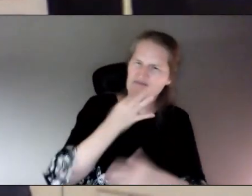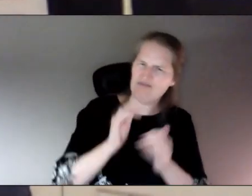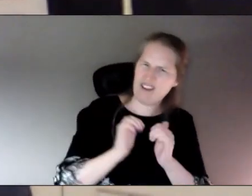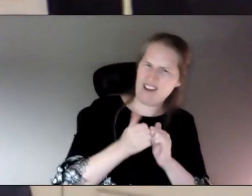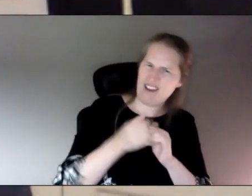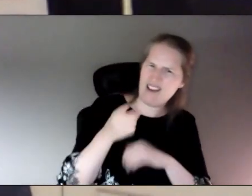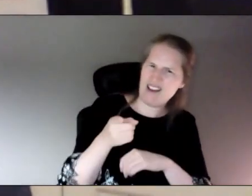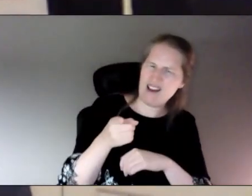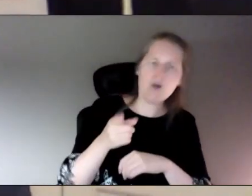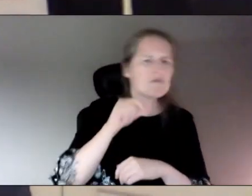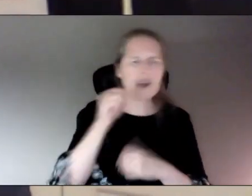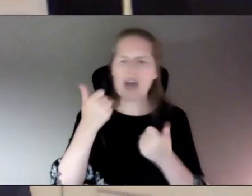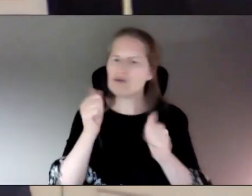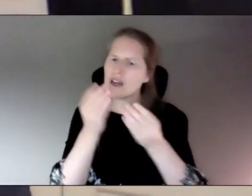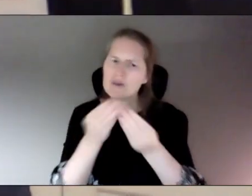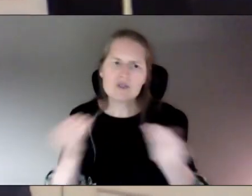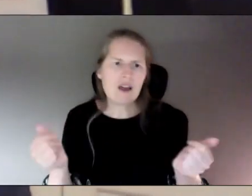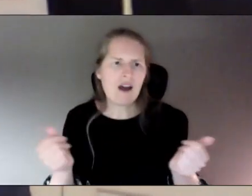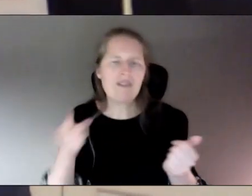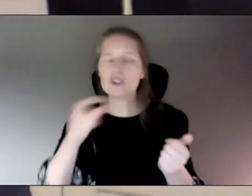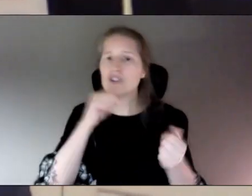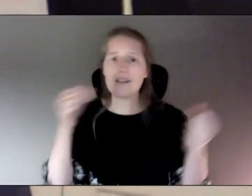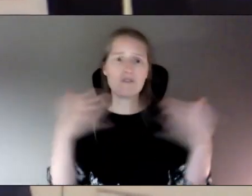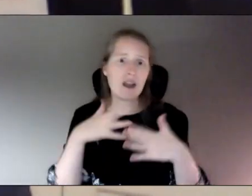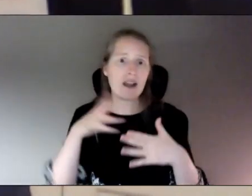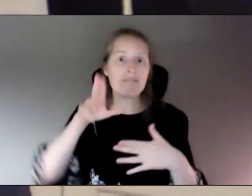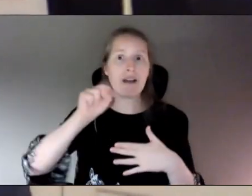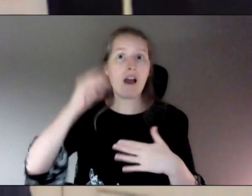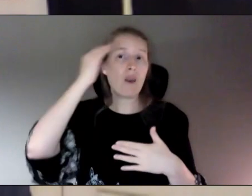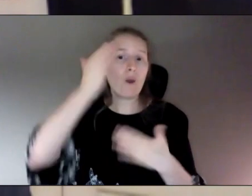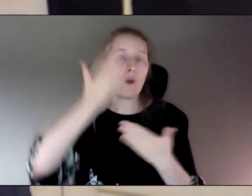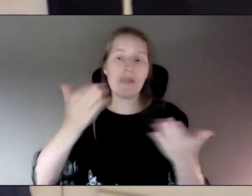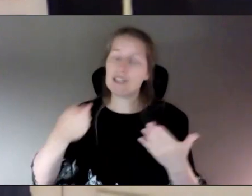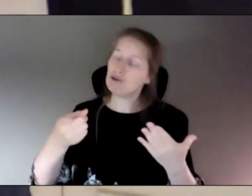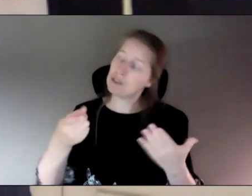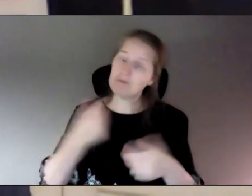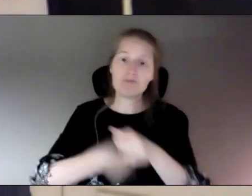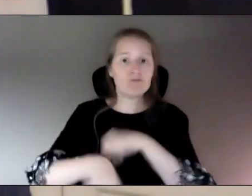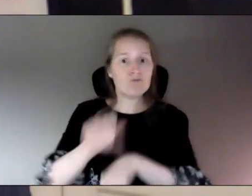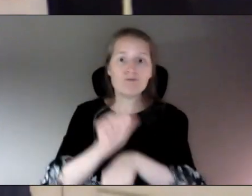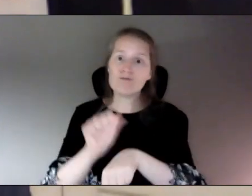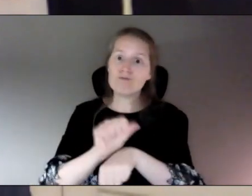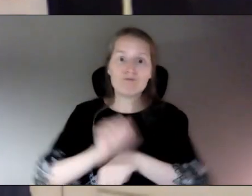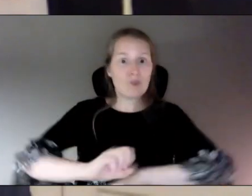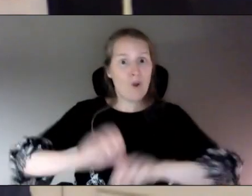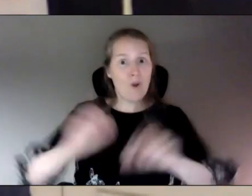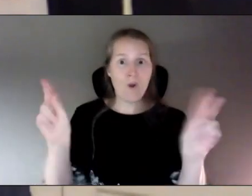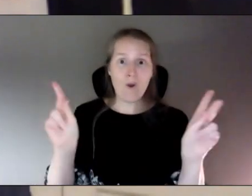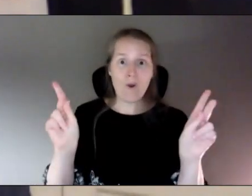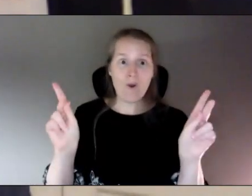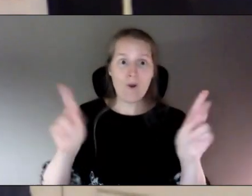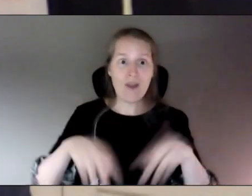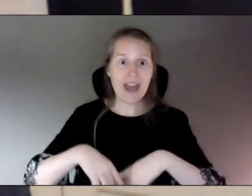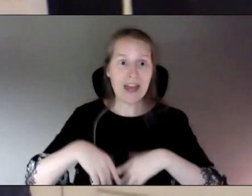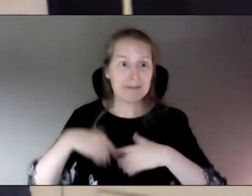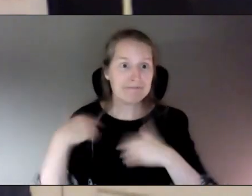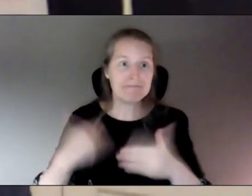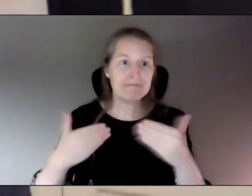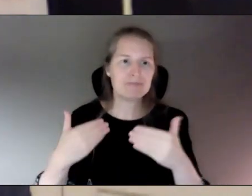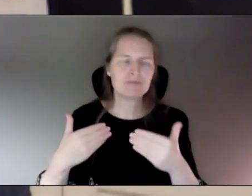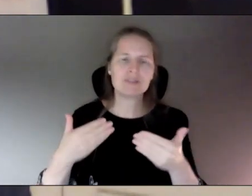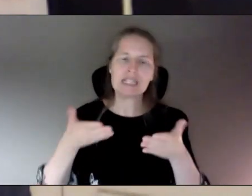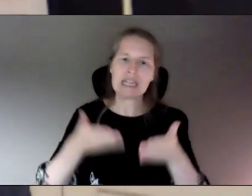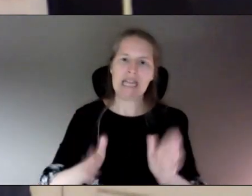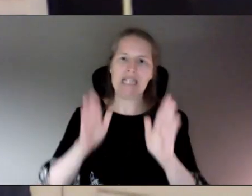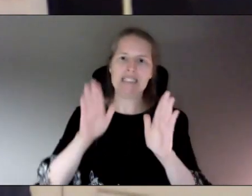solve things. She doesn't fear the unknown. In fact, she rolls up her sleeves with relish at the sight of the unknown. And she lets it be